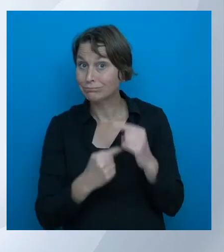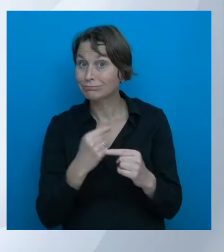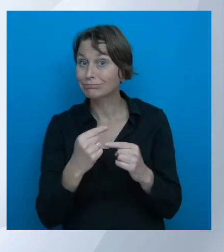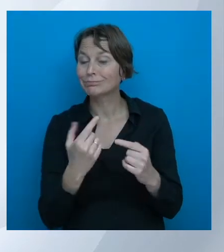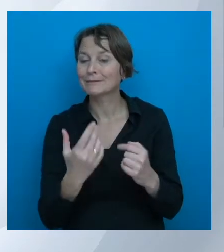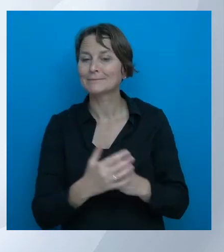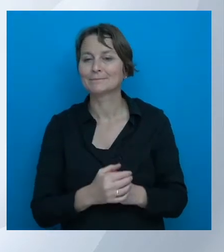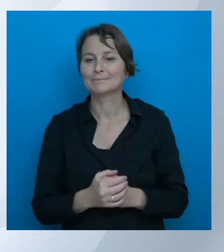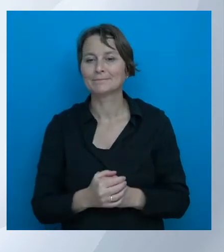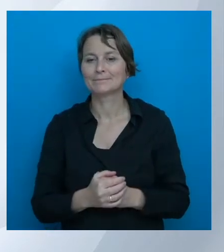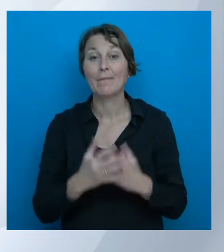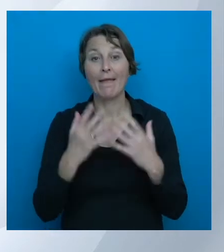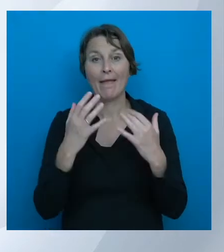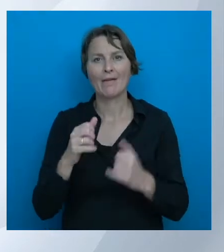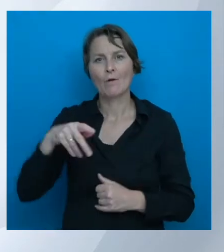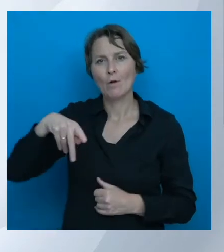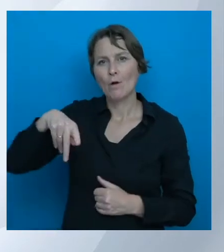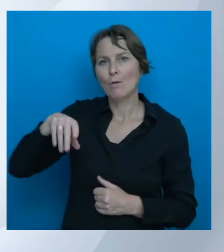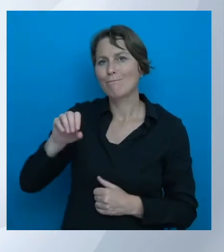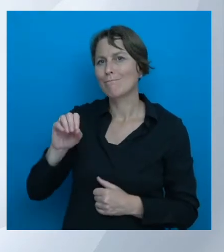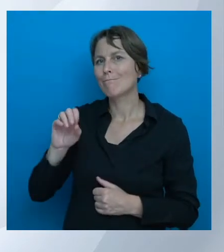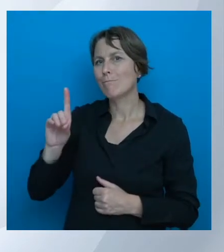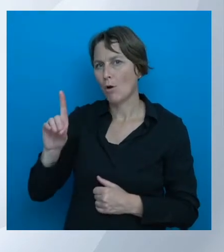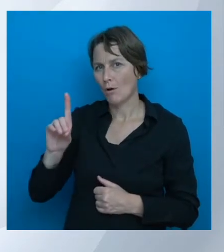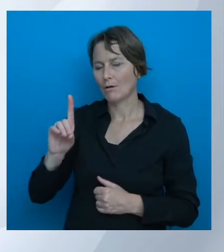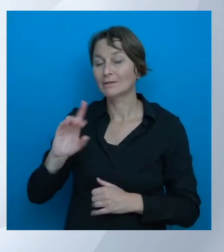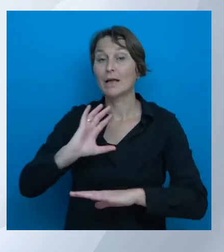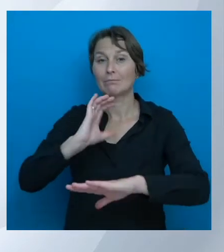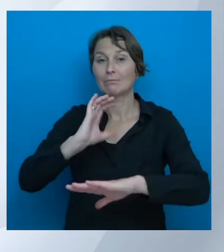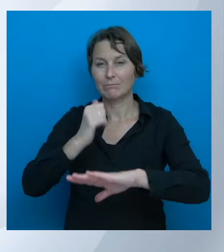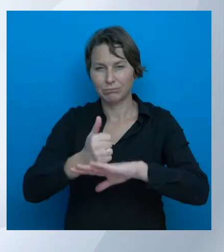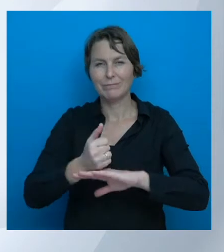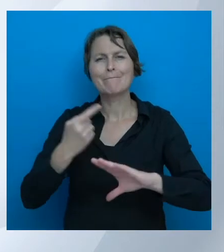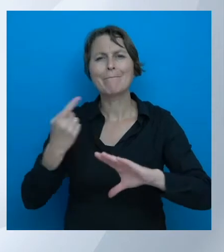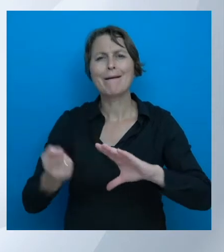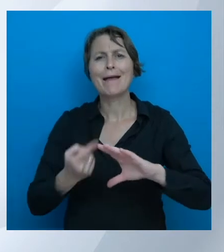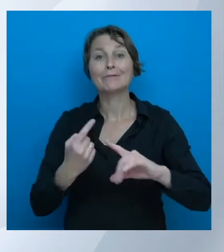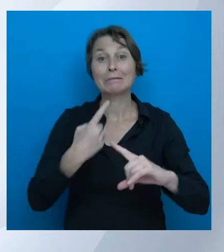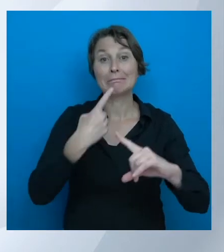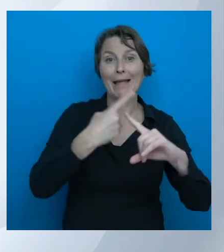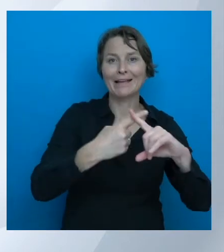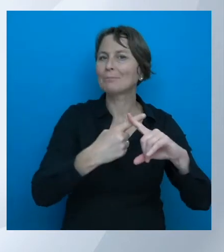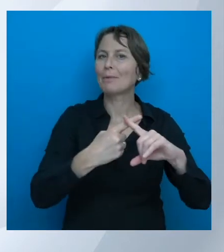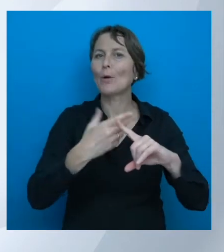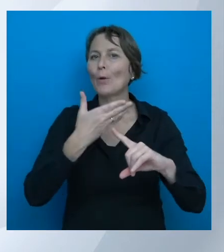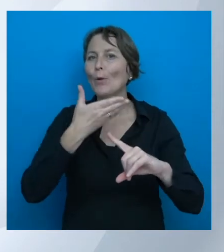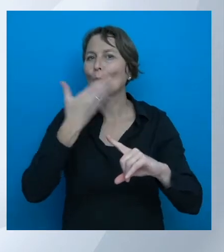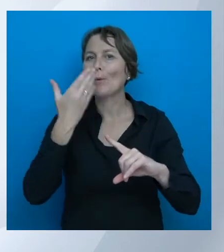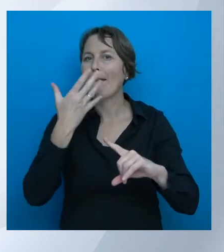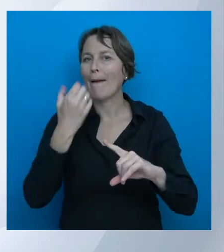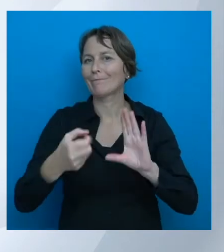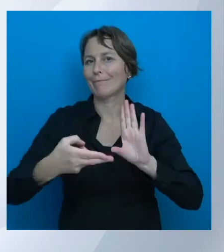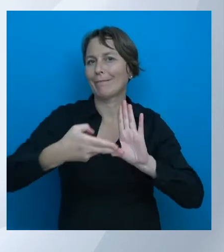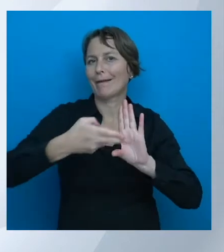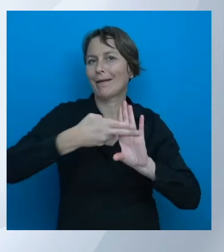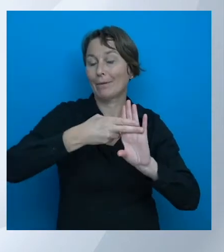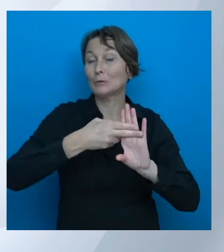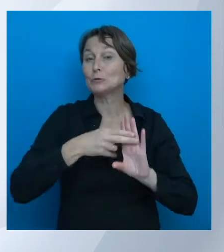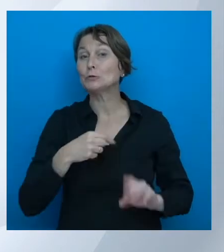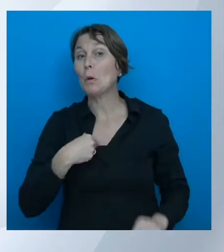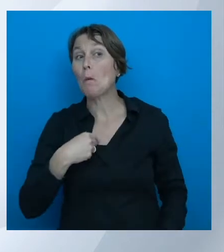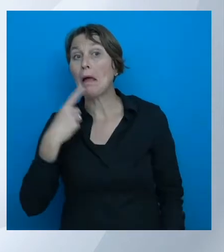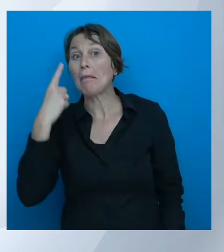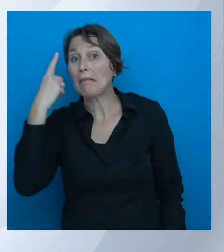pod that installs Nginx but does not have a label. So what I expect is that it